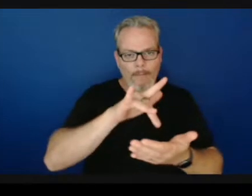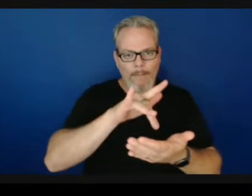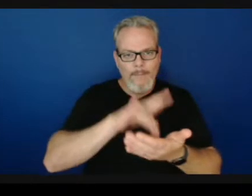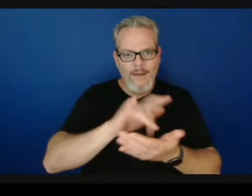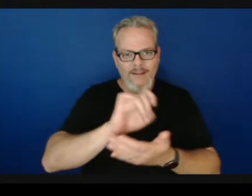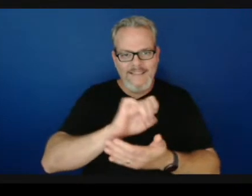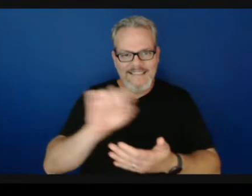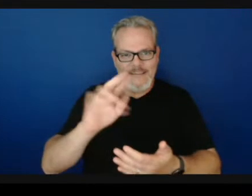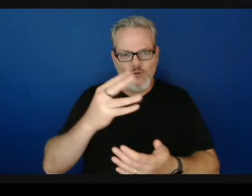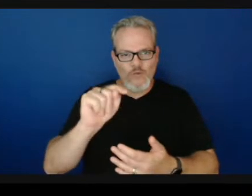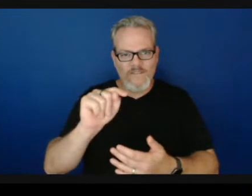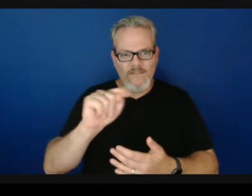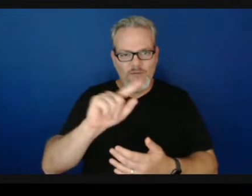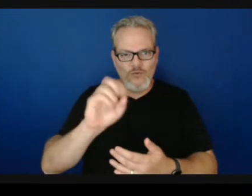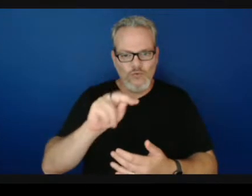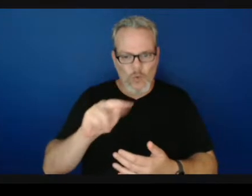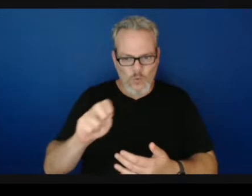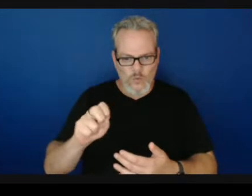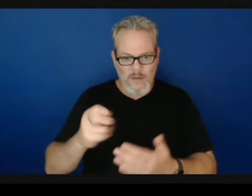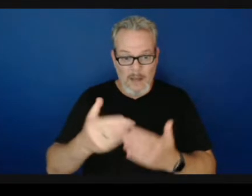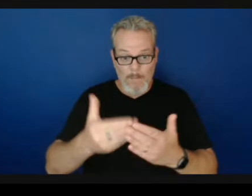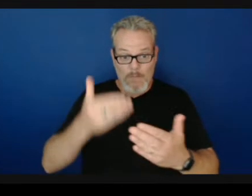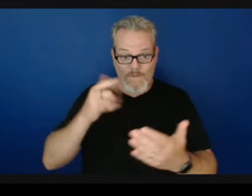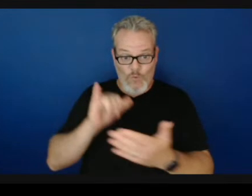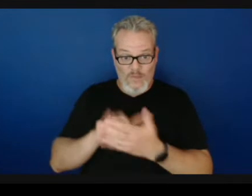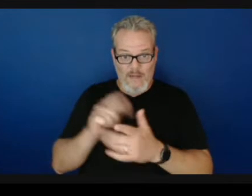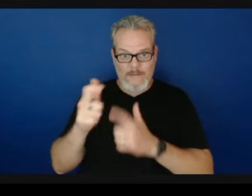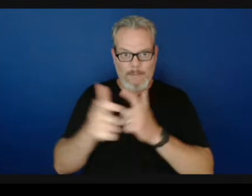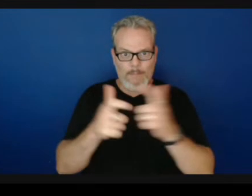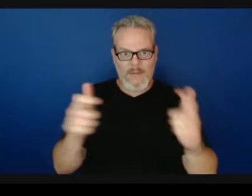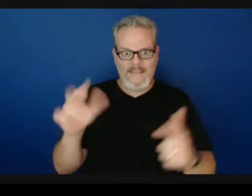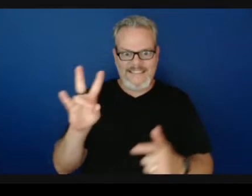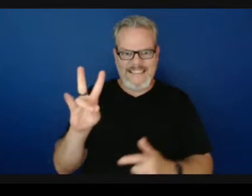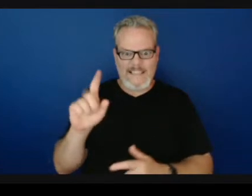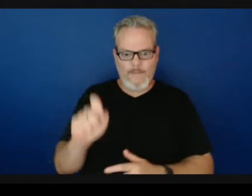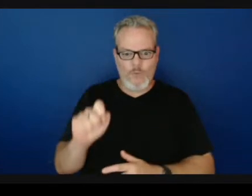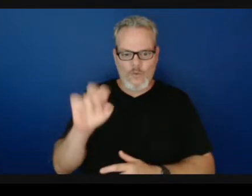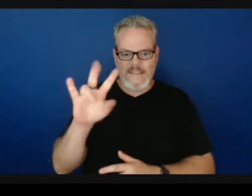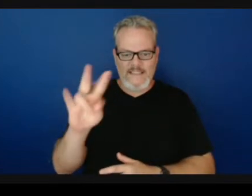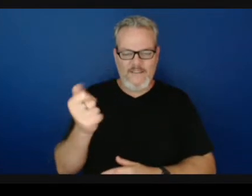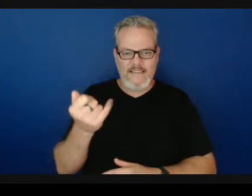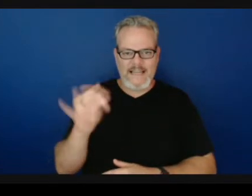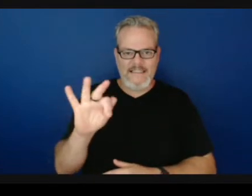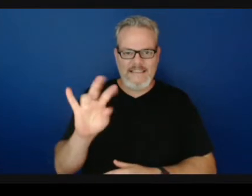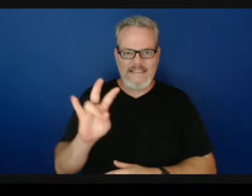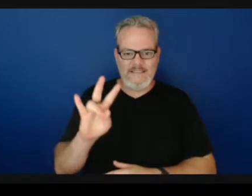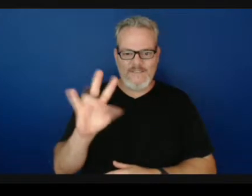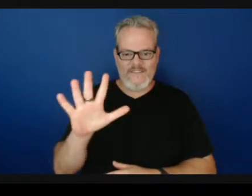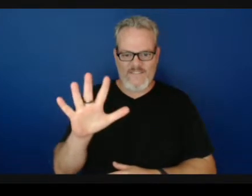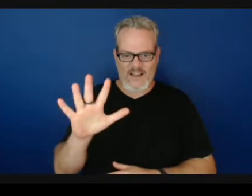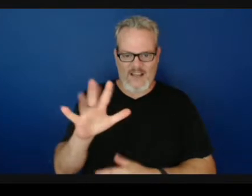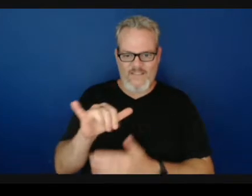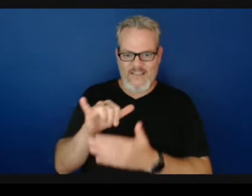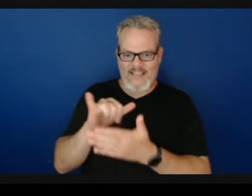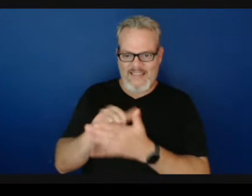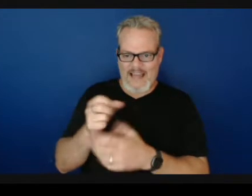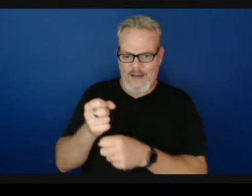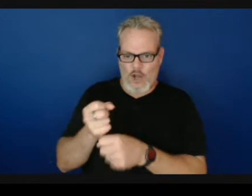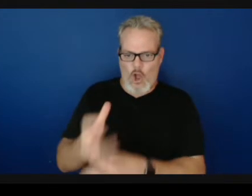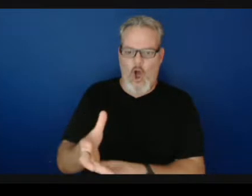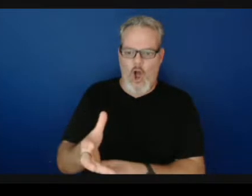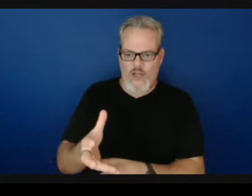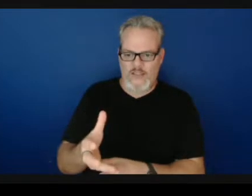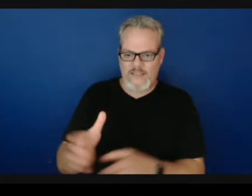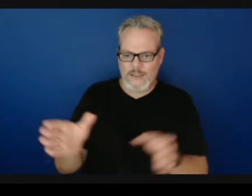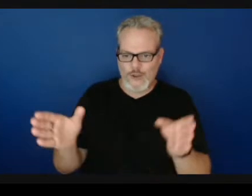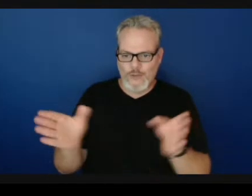And then one prior to that was quite large as well, was a 7.7 in 1975. And that was the one that caused a small